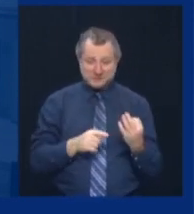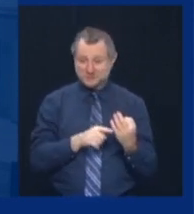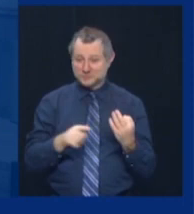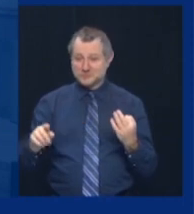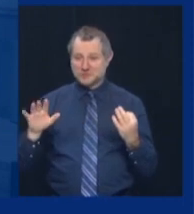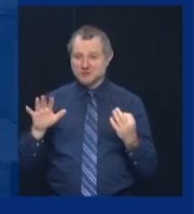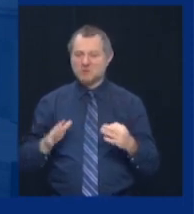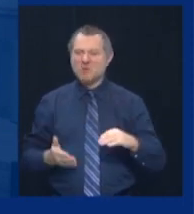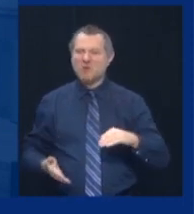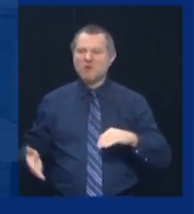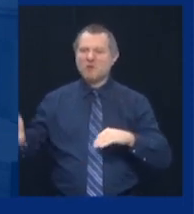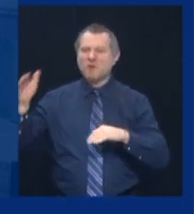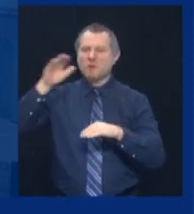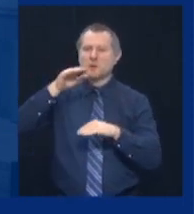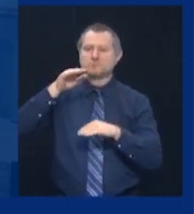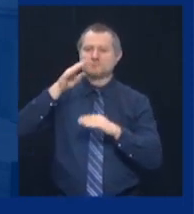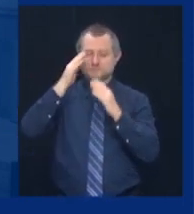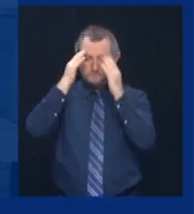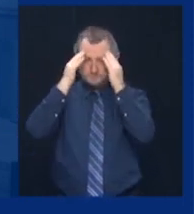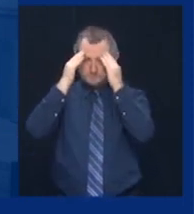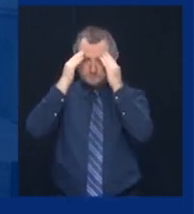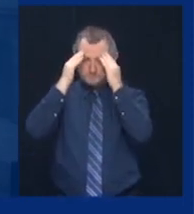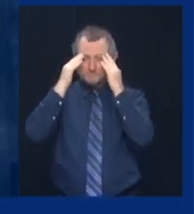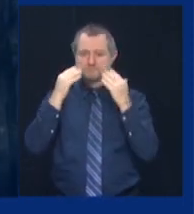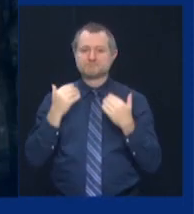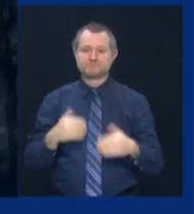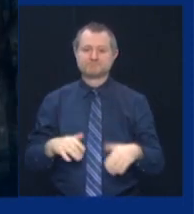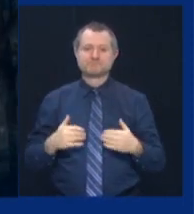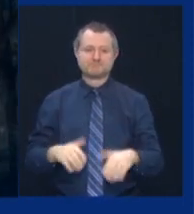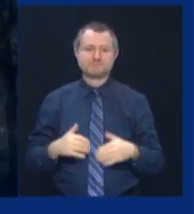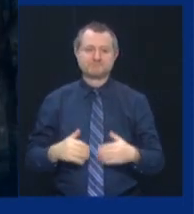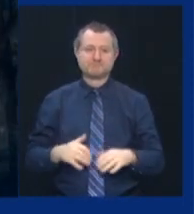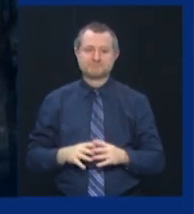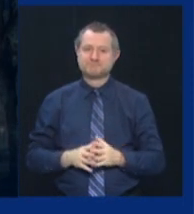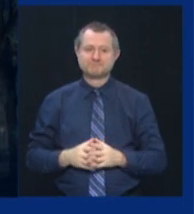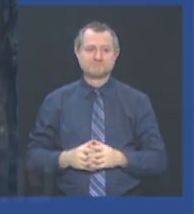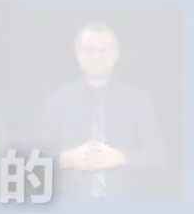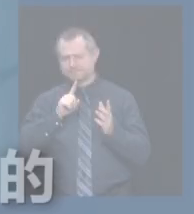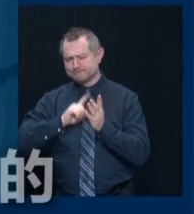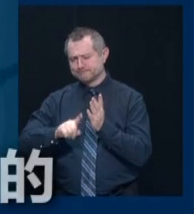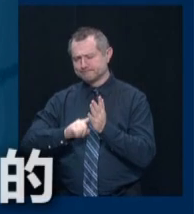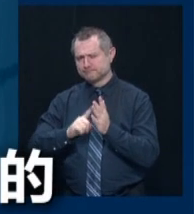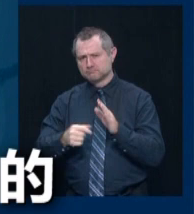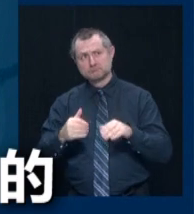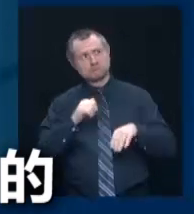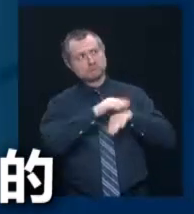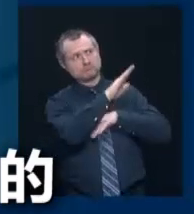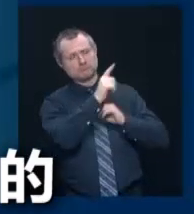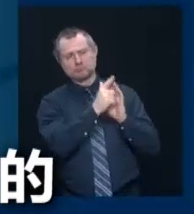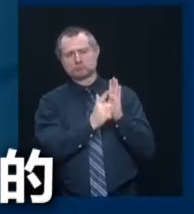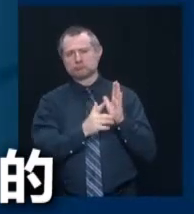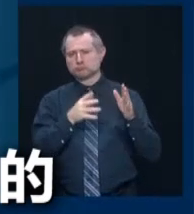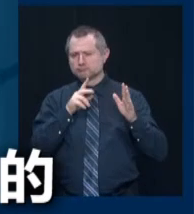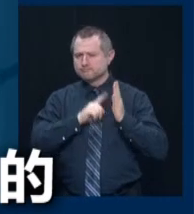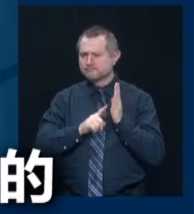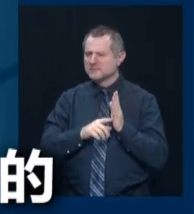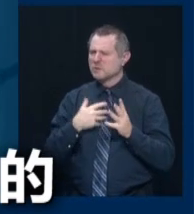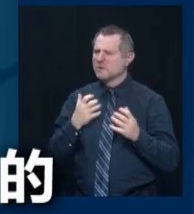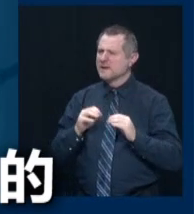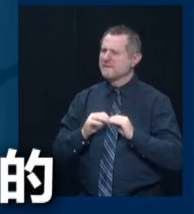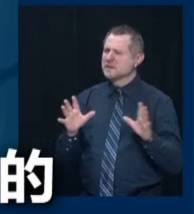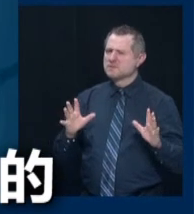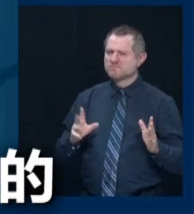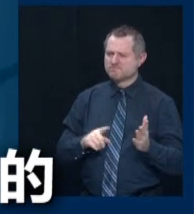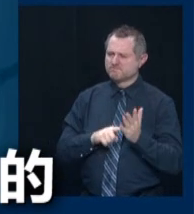is dramatic and very, very fast. We want to send a clear signal to